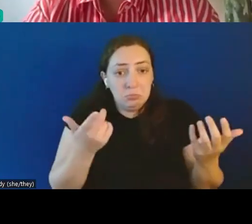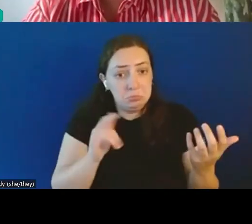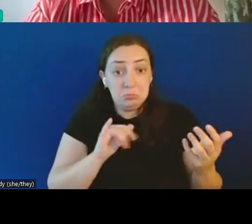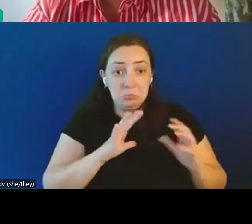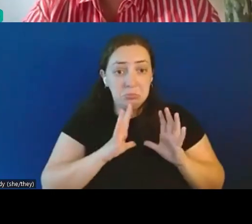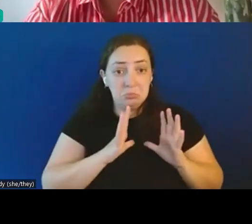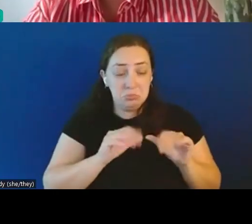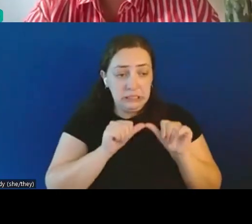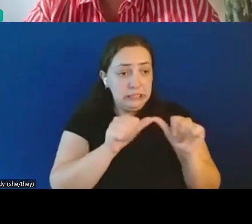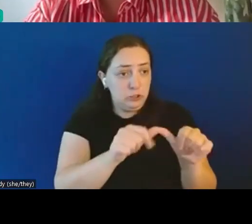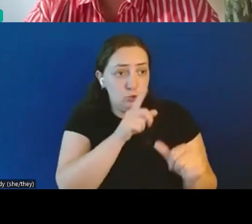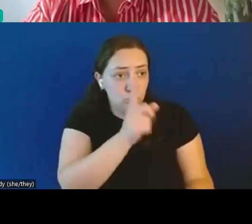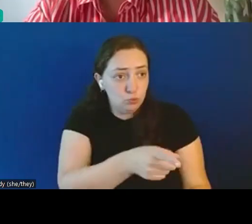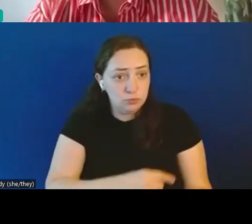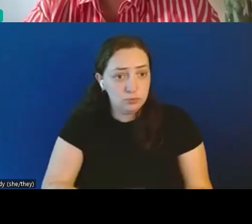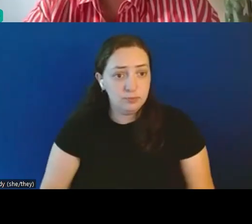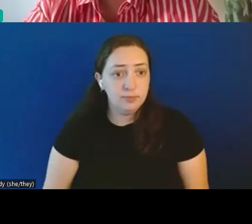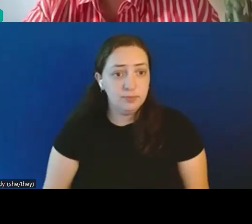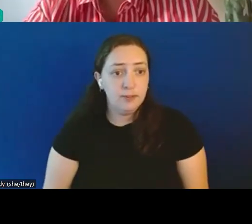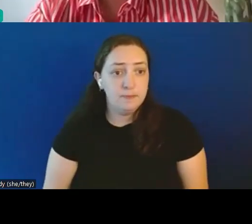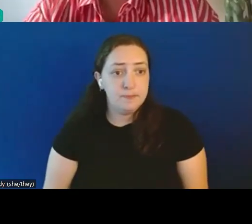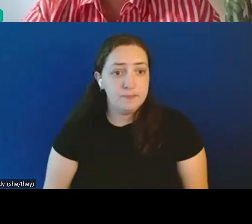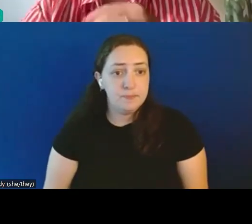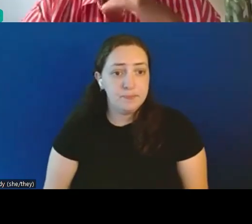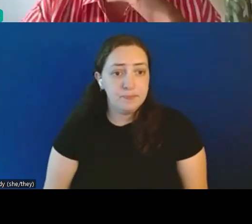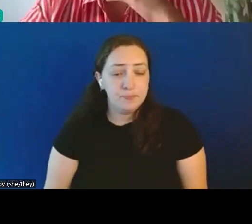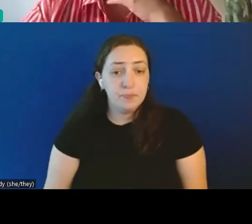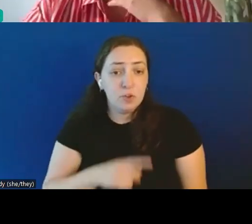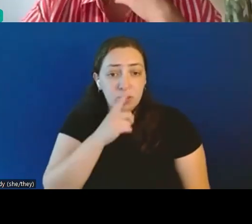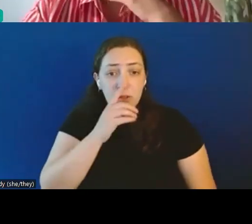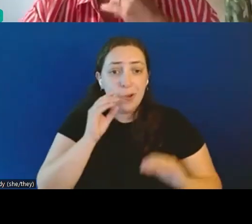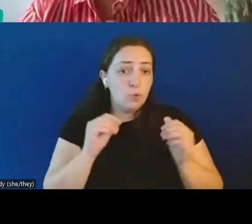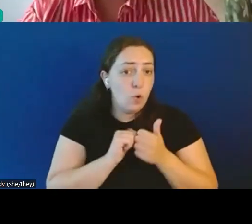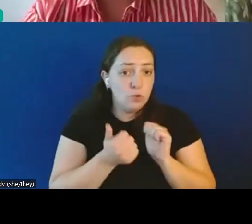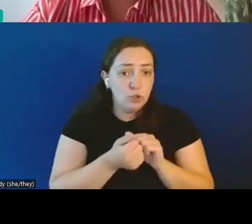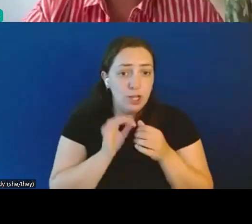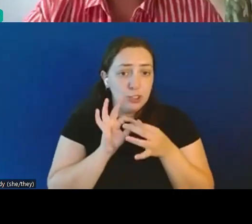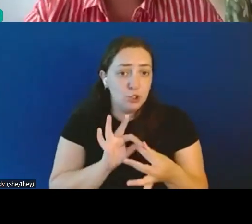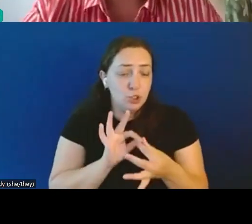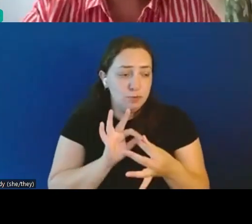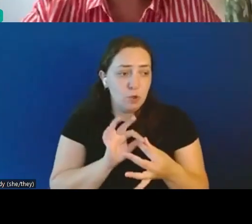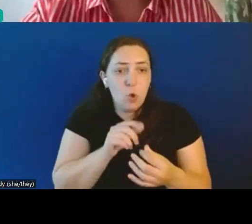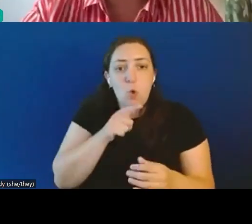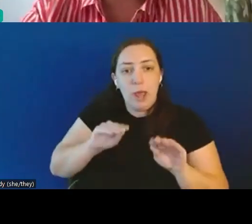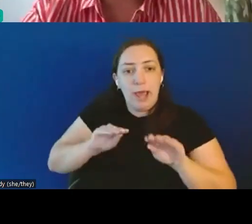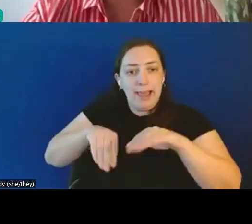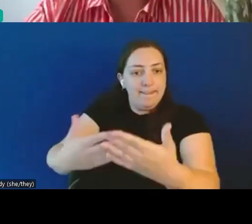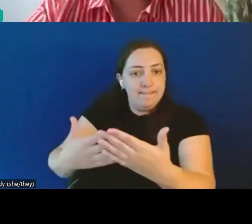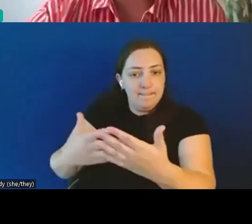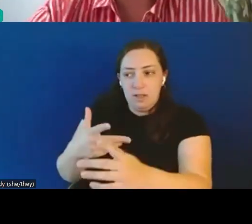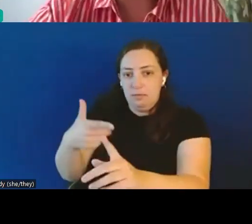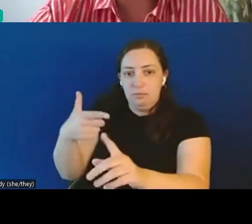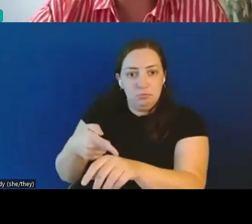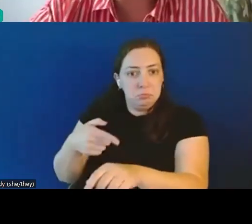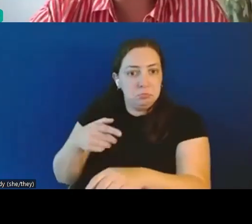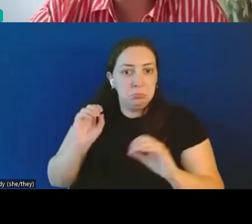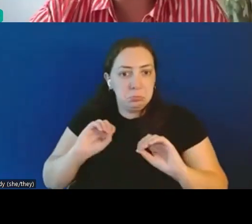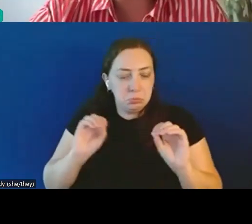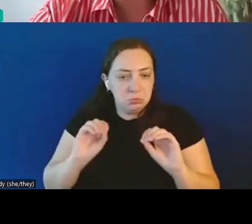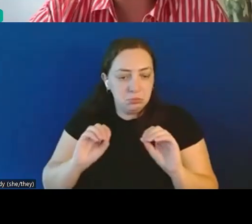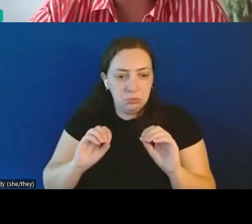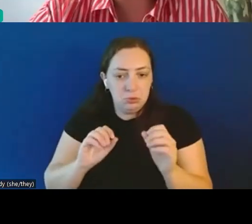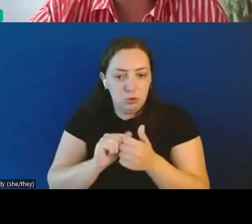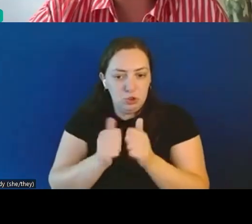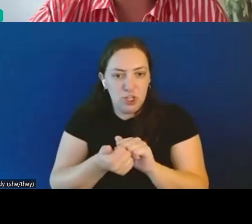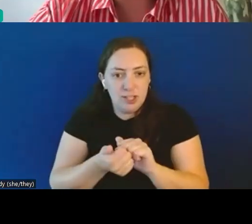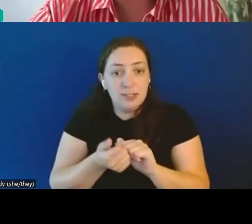true for this season. So essentially no change in terms of administration, just the changes to eligibility